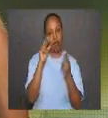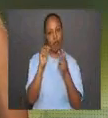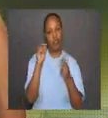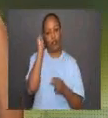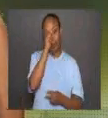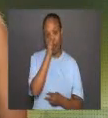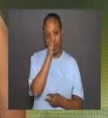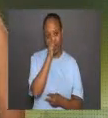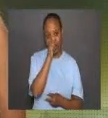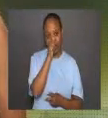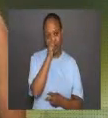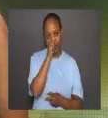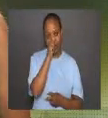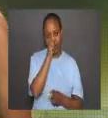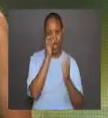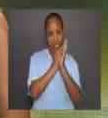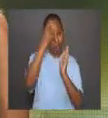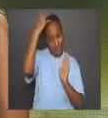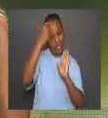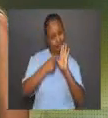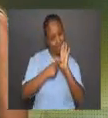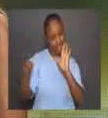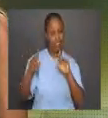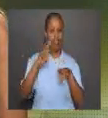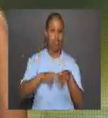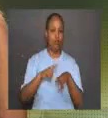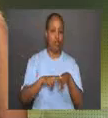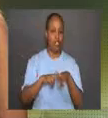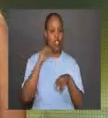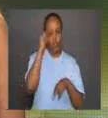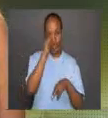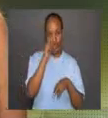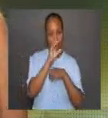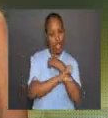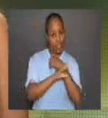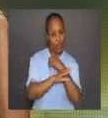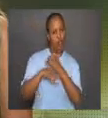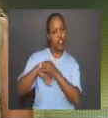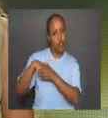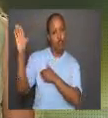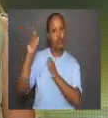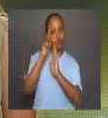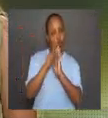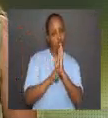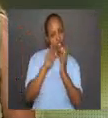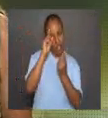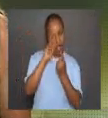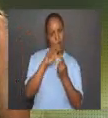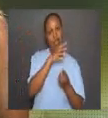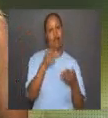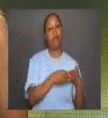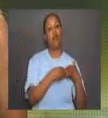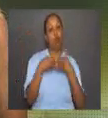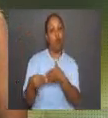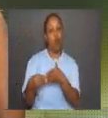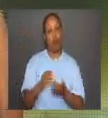Ethiopia clearly states the country's foreign policy objectives and principles.